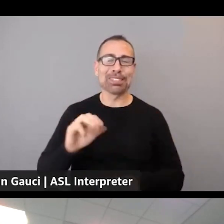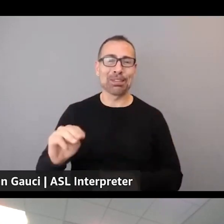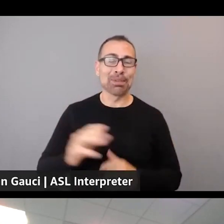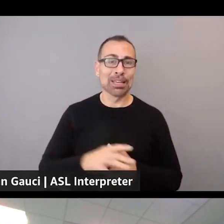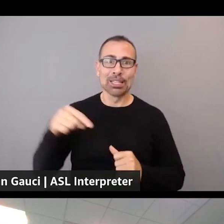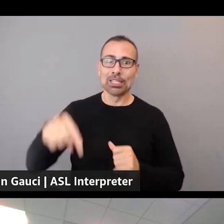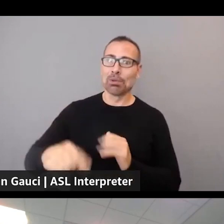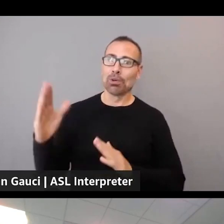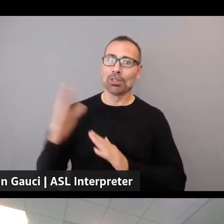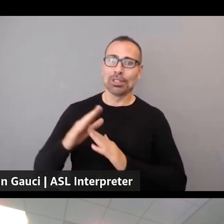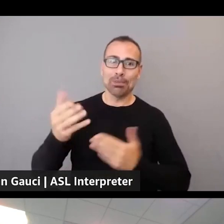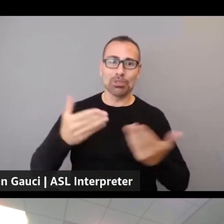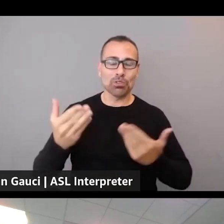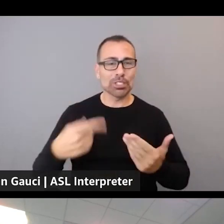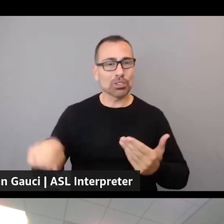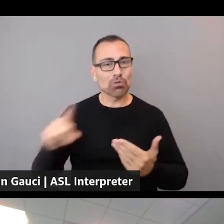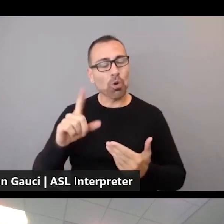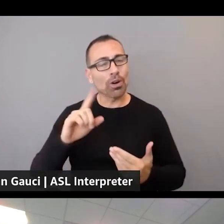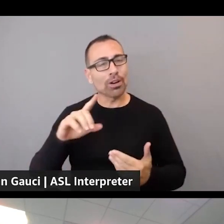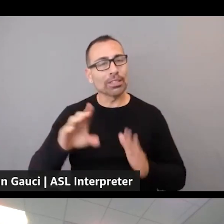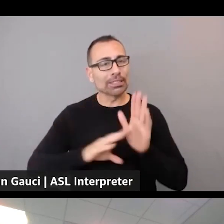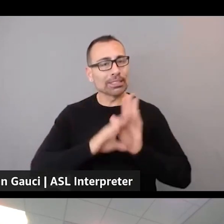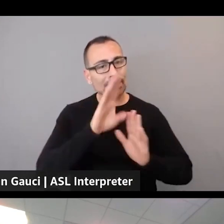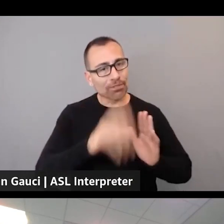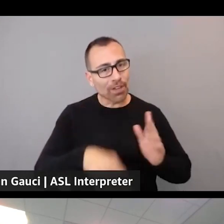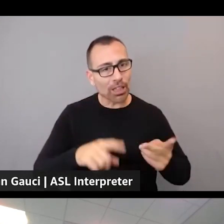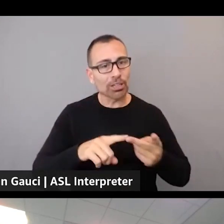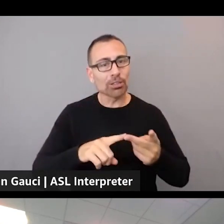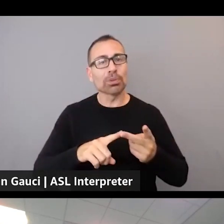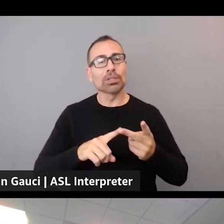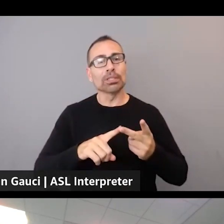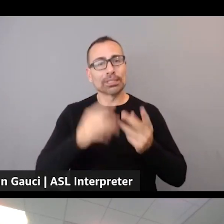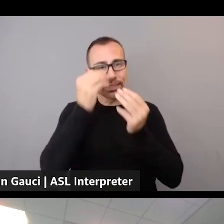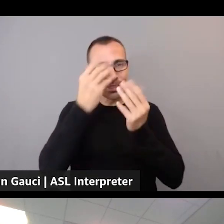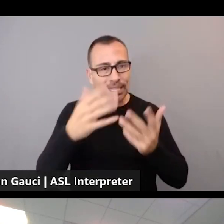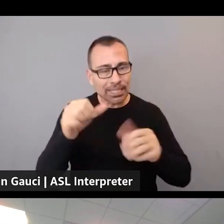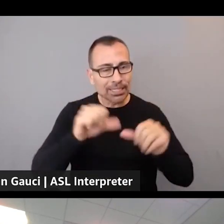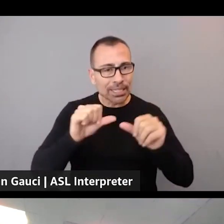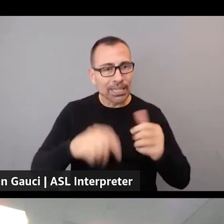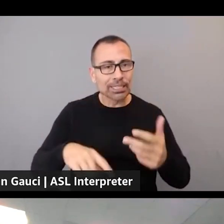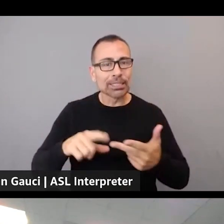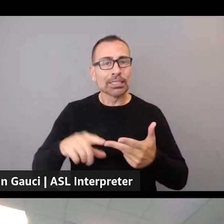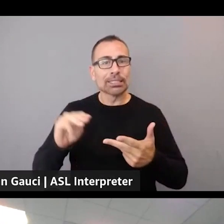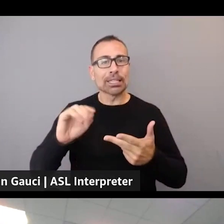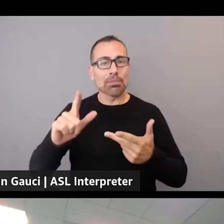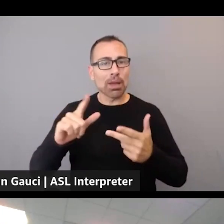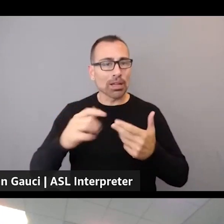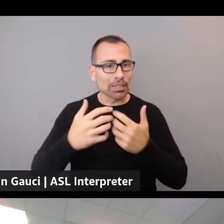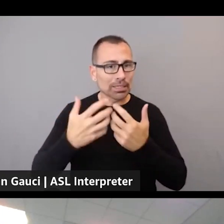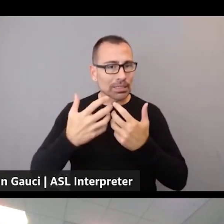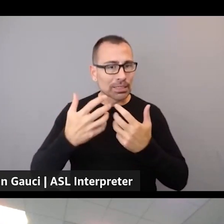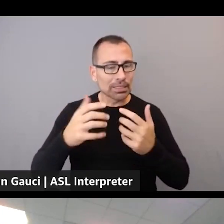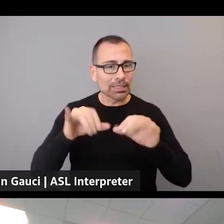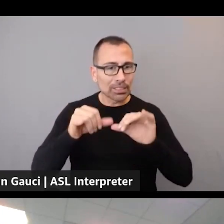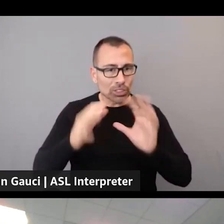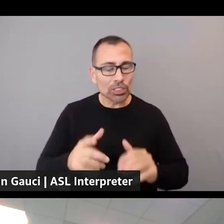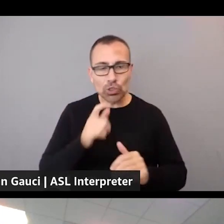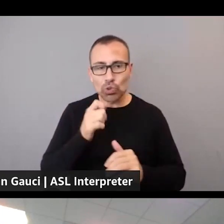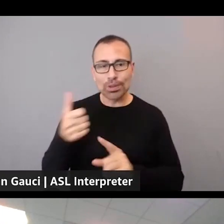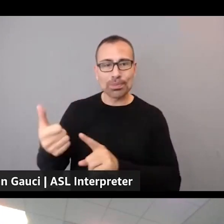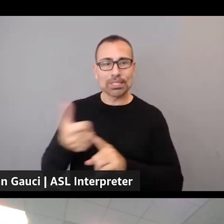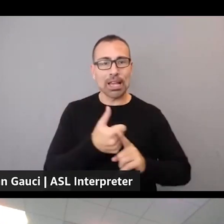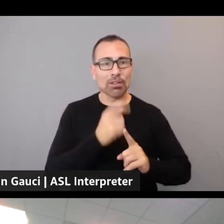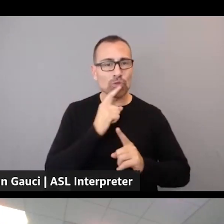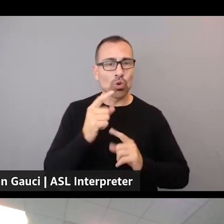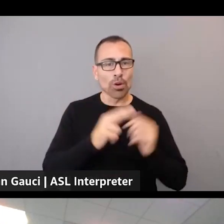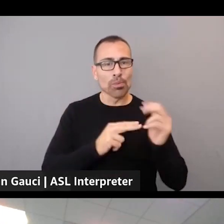for developers, data scientists, ML engineers who are building, training, and deploying their own machine learning models. And it's been really